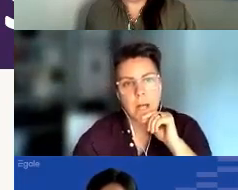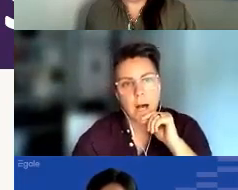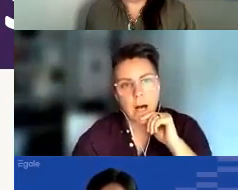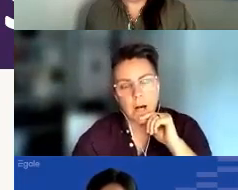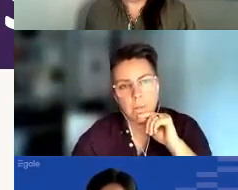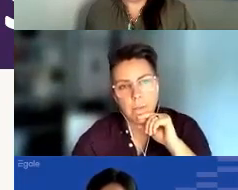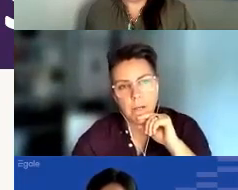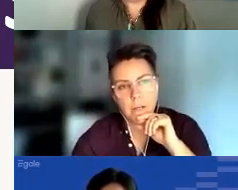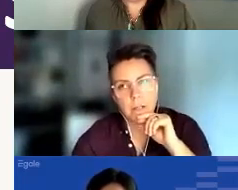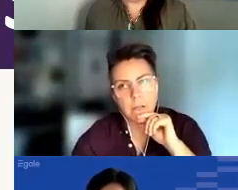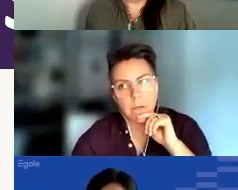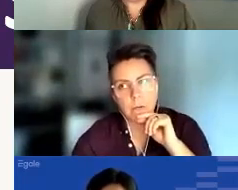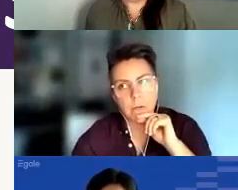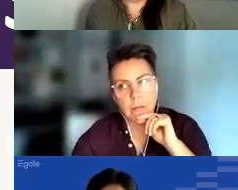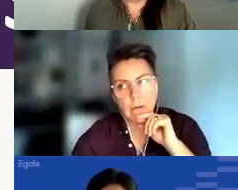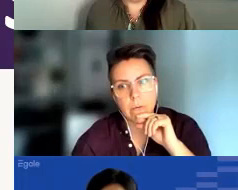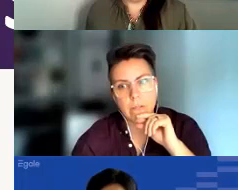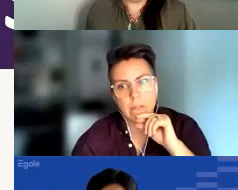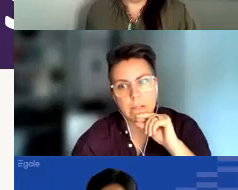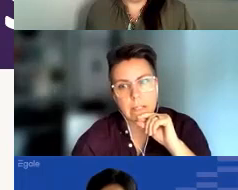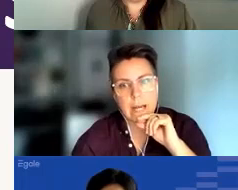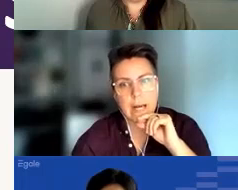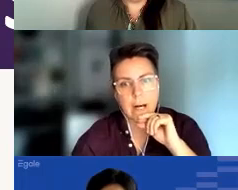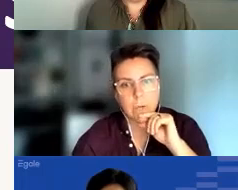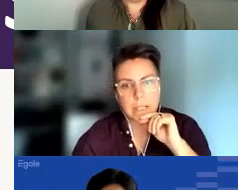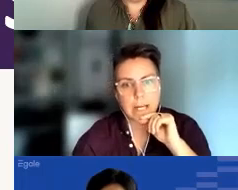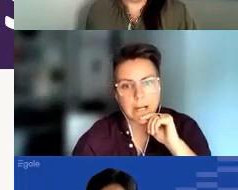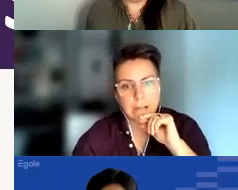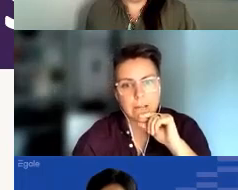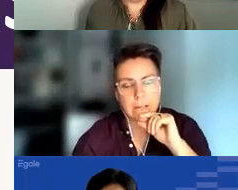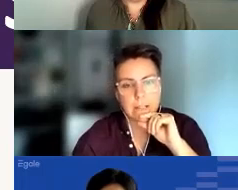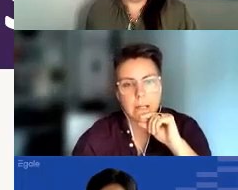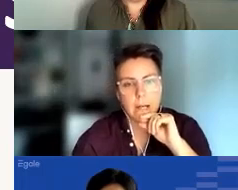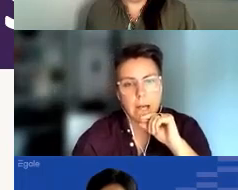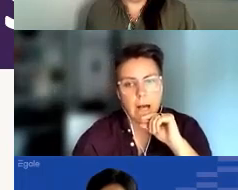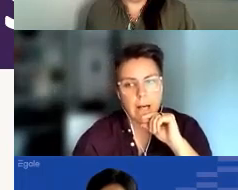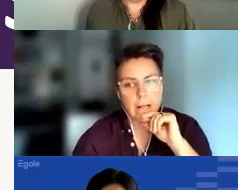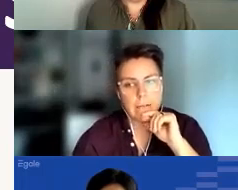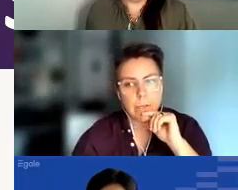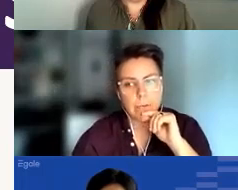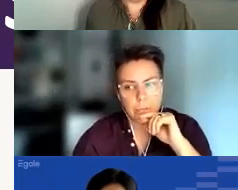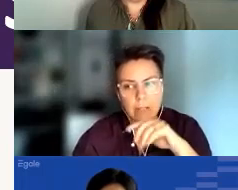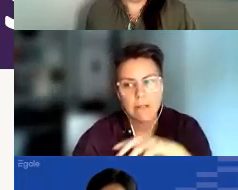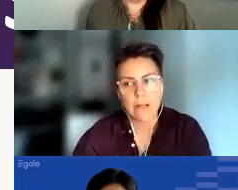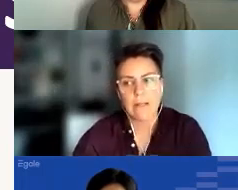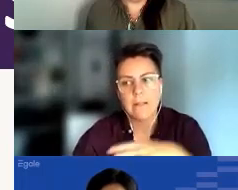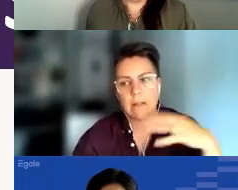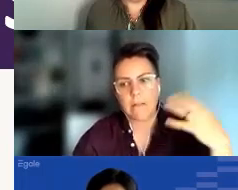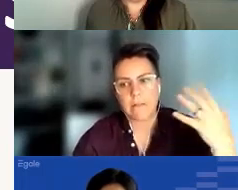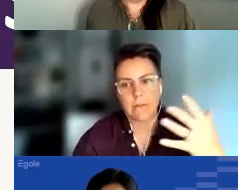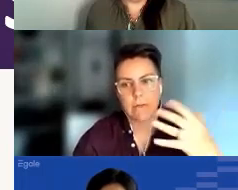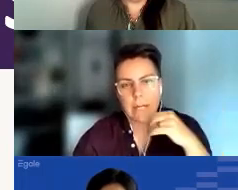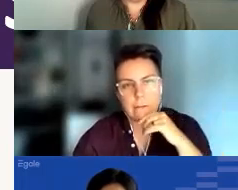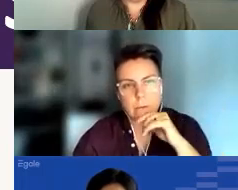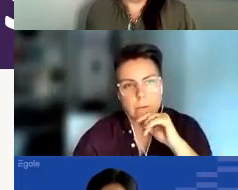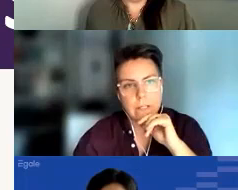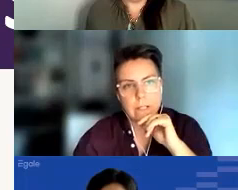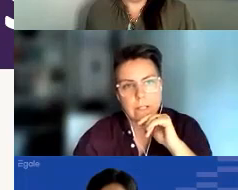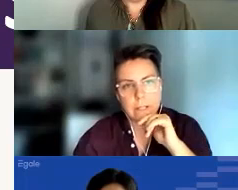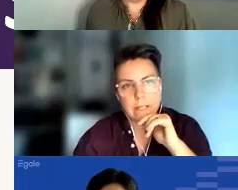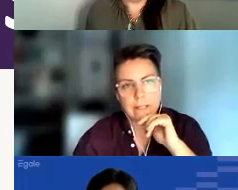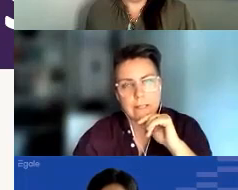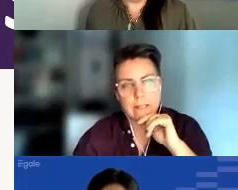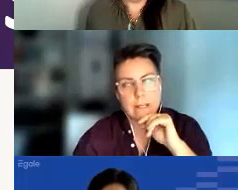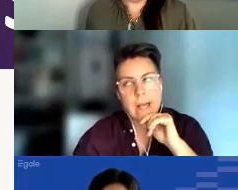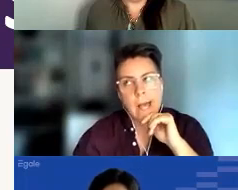well. So that was how we tackled recruitment and also getting folks